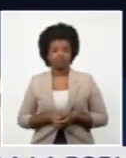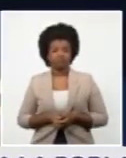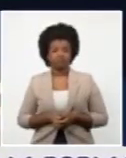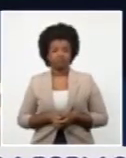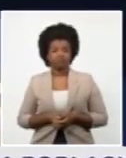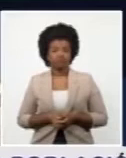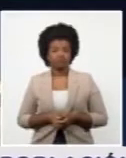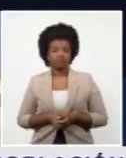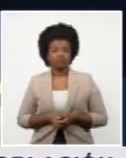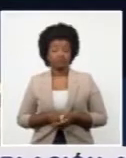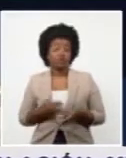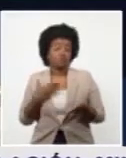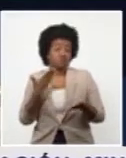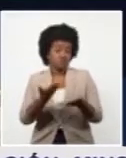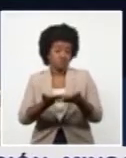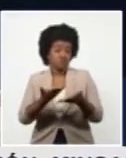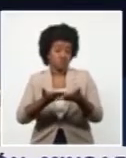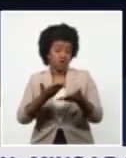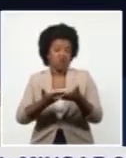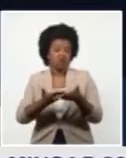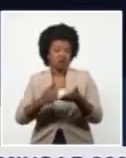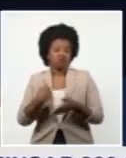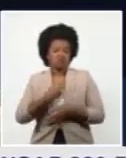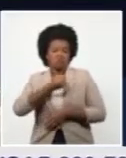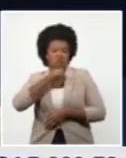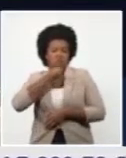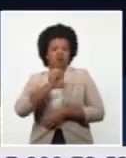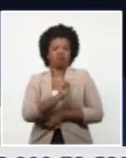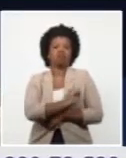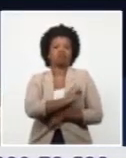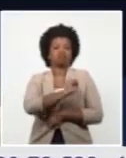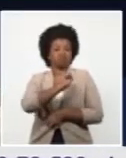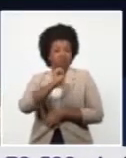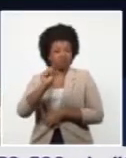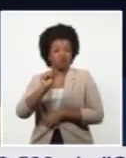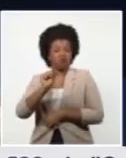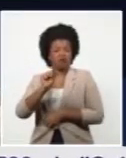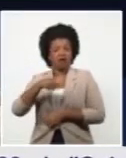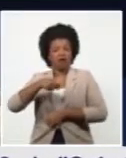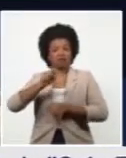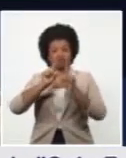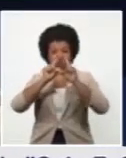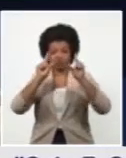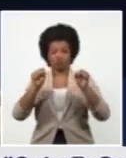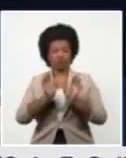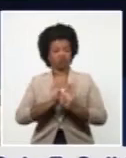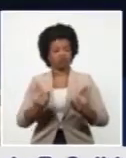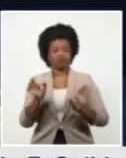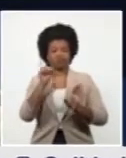last 15 days have not diagnosed any case of COVID-19.